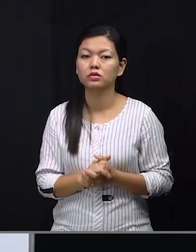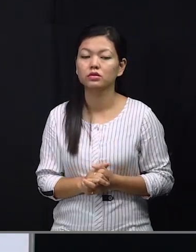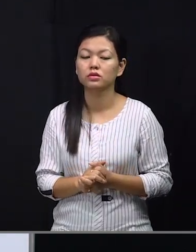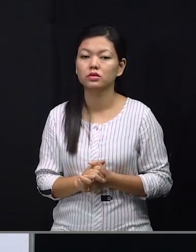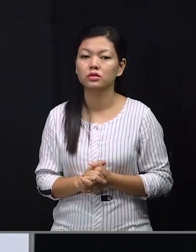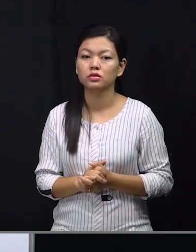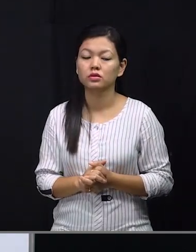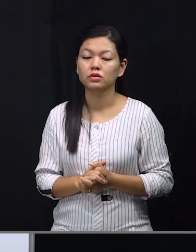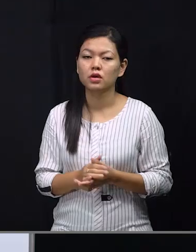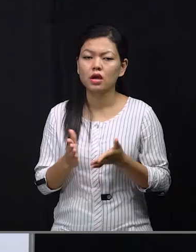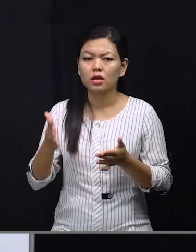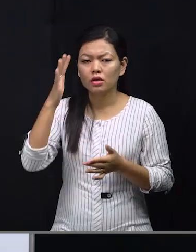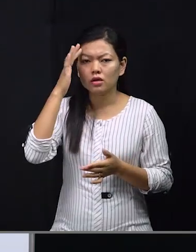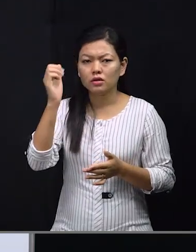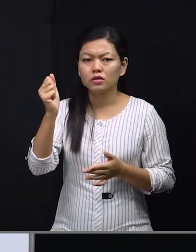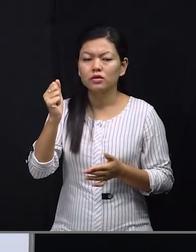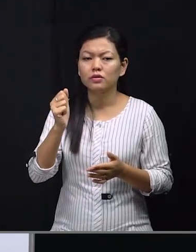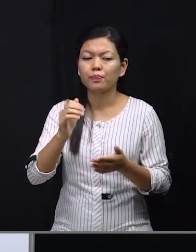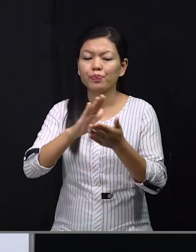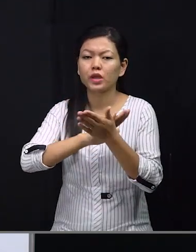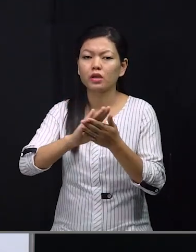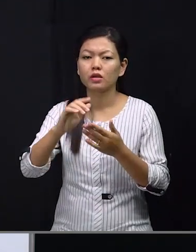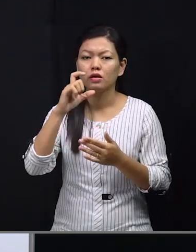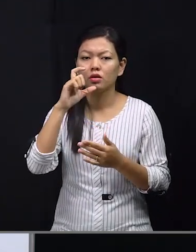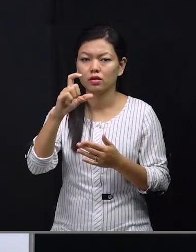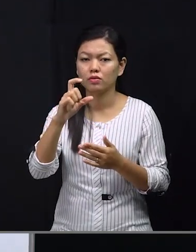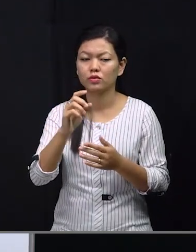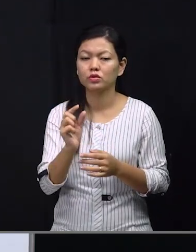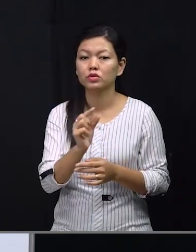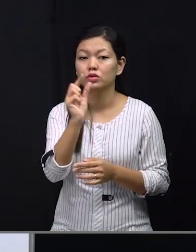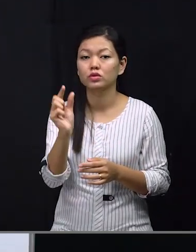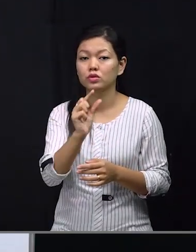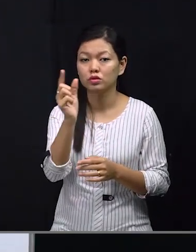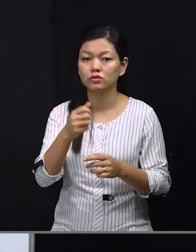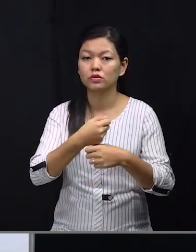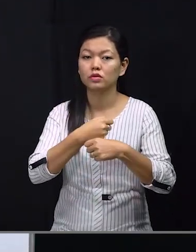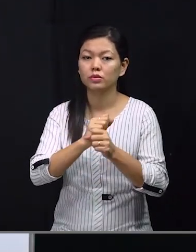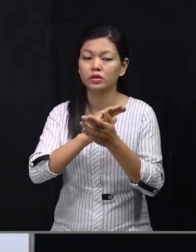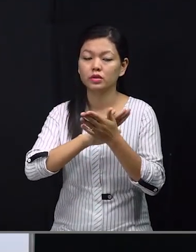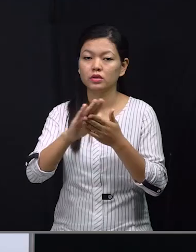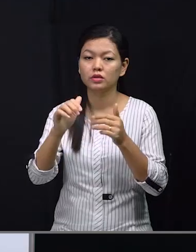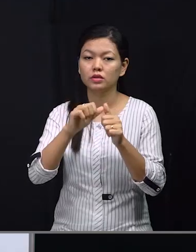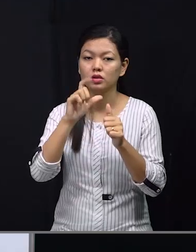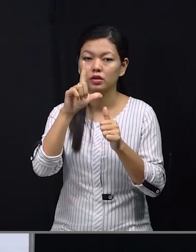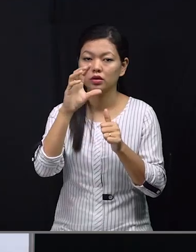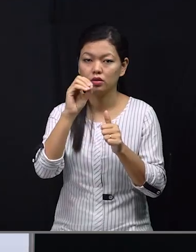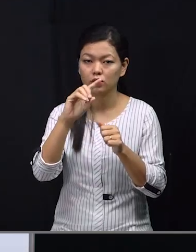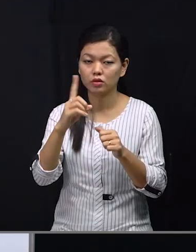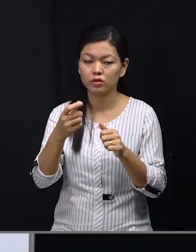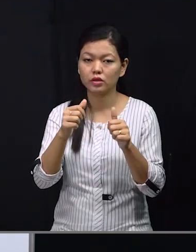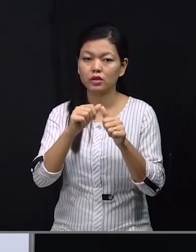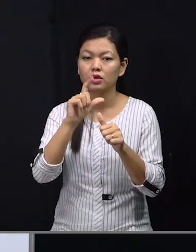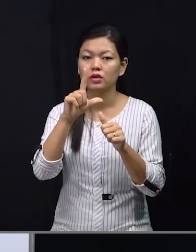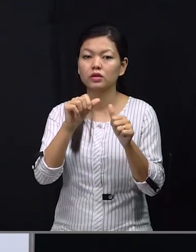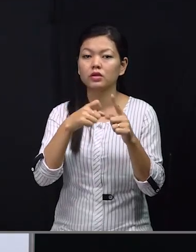Now remember that hydrocarbons can be used for preparation of haloalkanes also, but in that case we